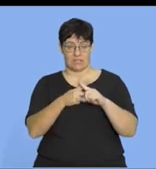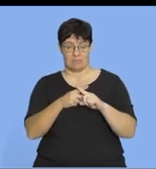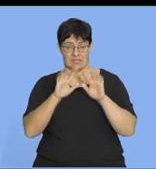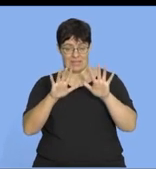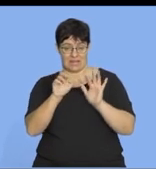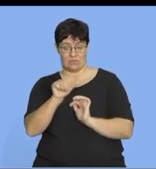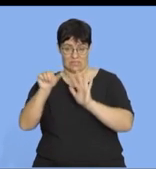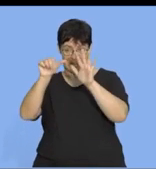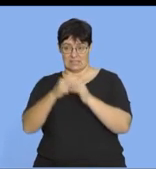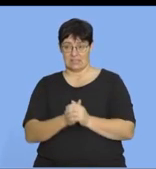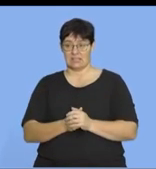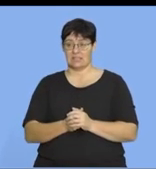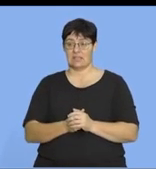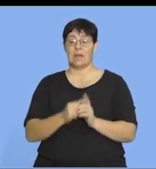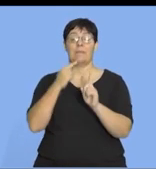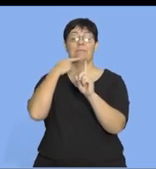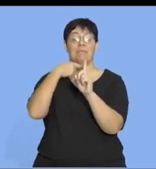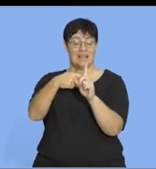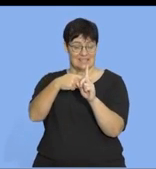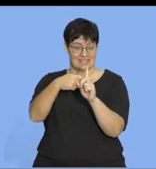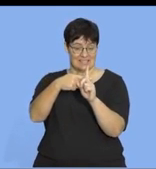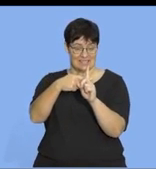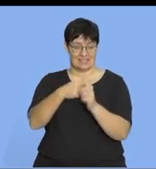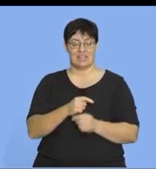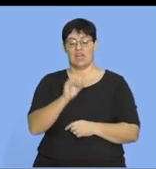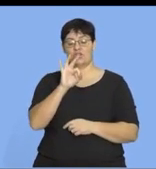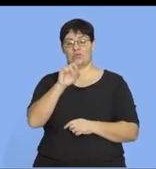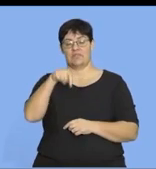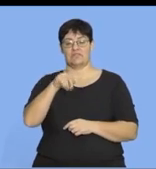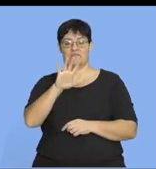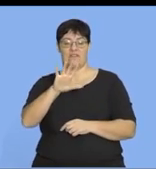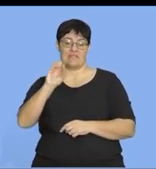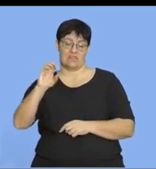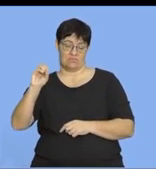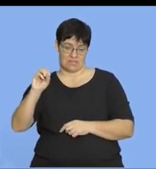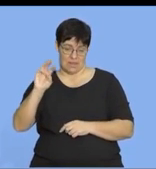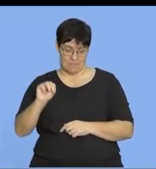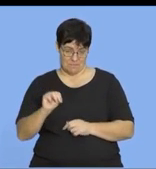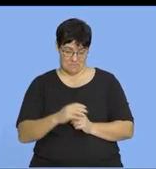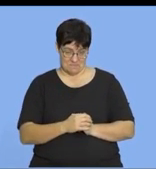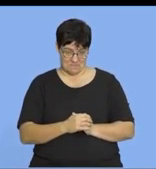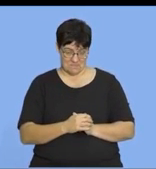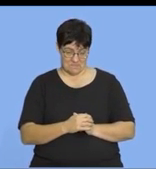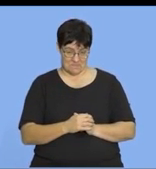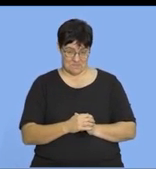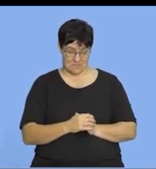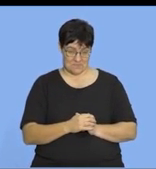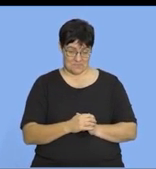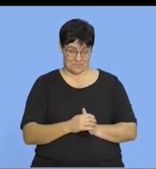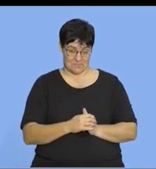6,4 times 10 to the 6, plus the 3,500 meters it is above